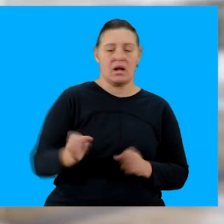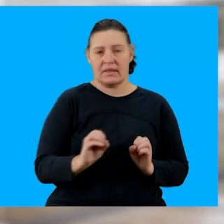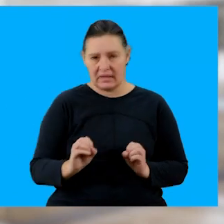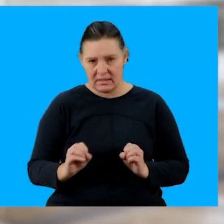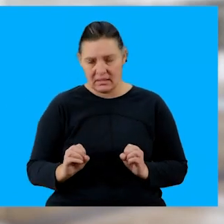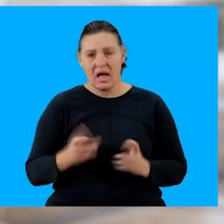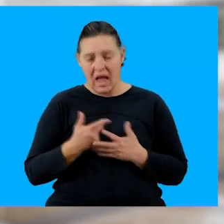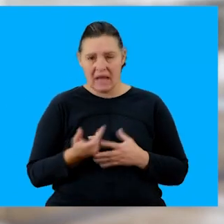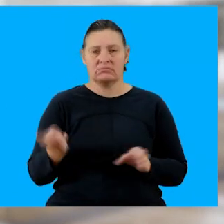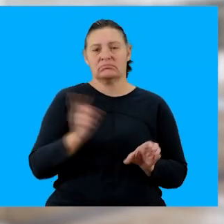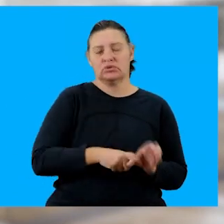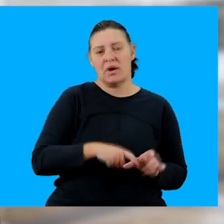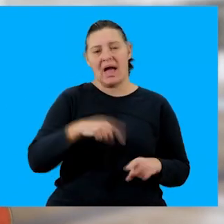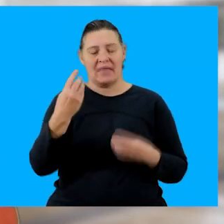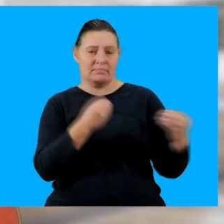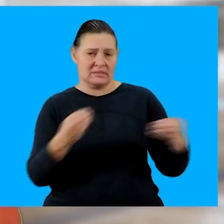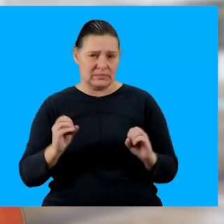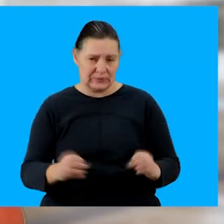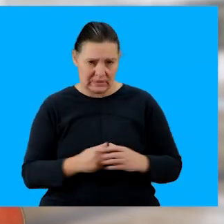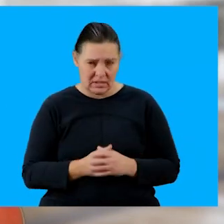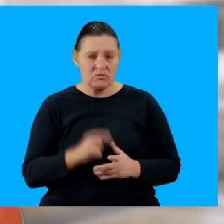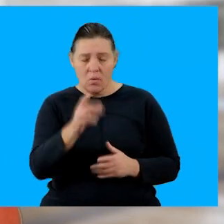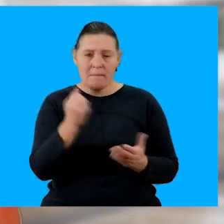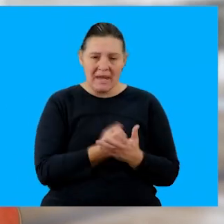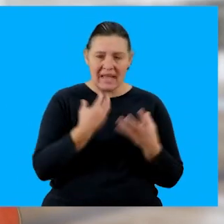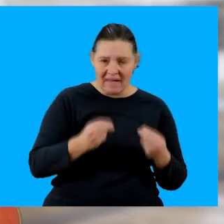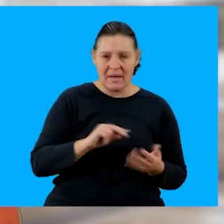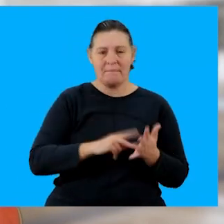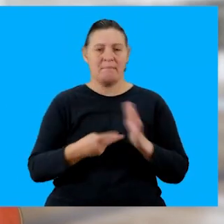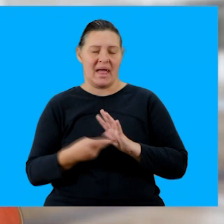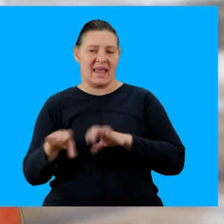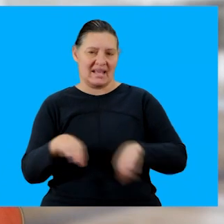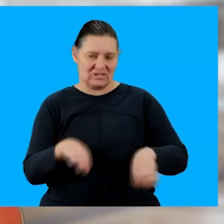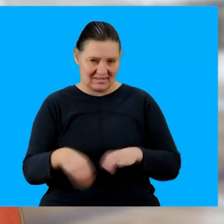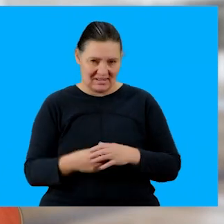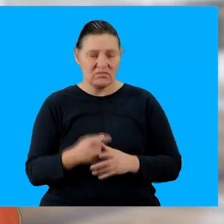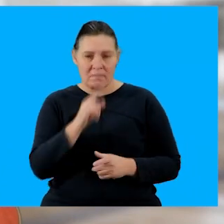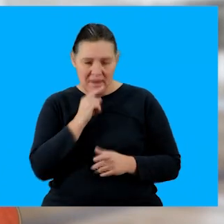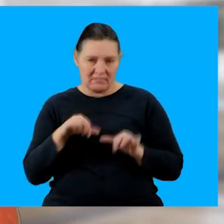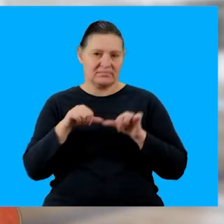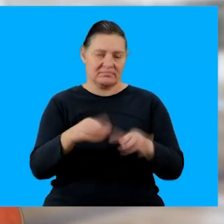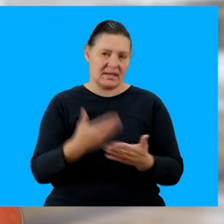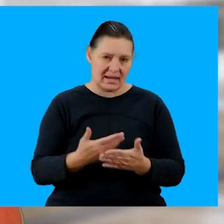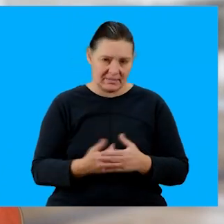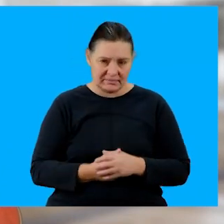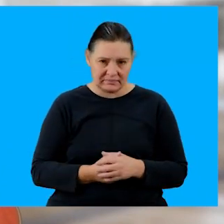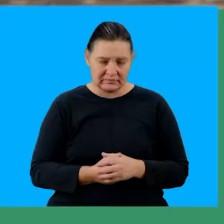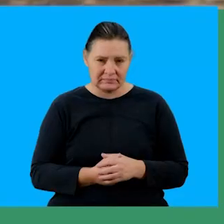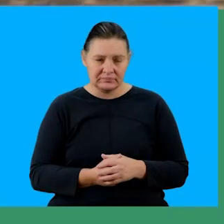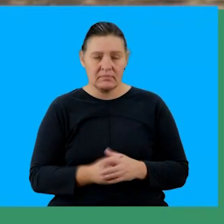leaving you and joining other businesses. So you need to have a plan of action that will be carried